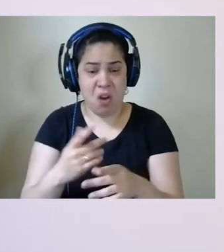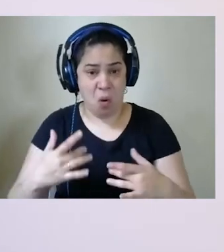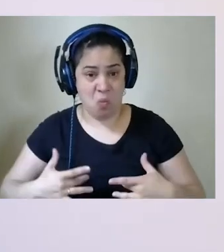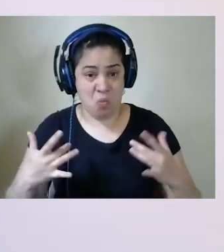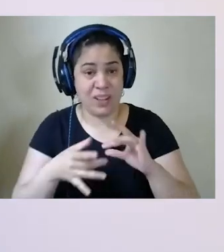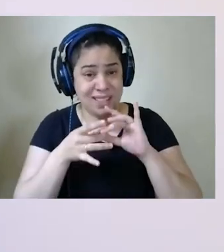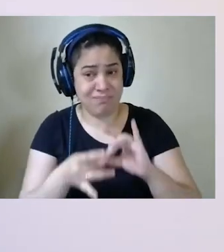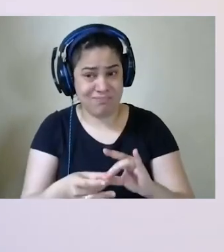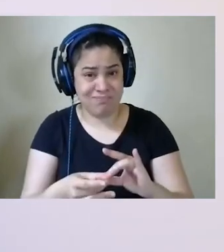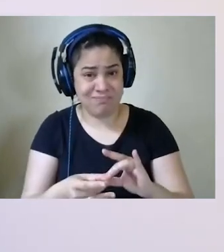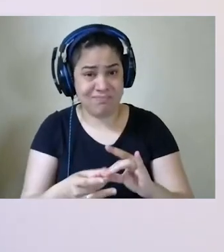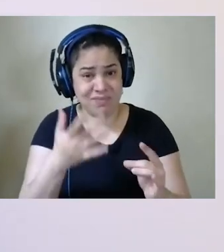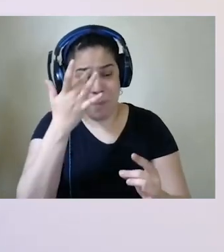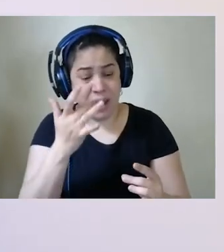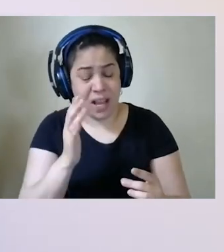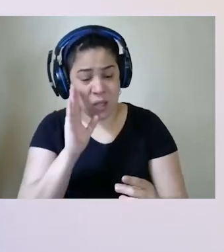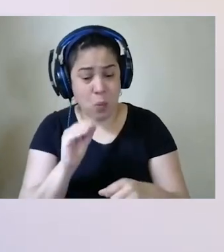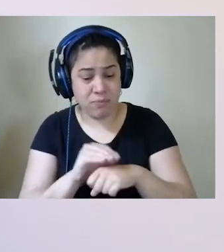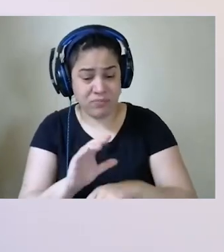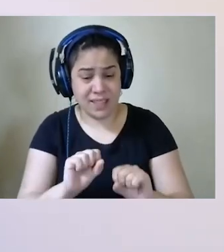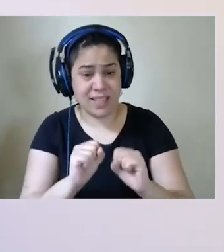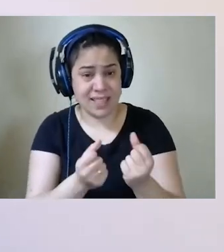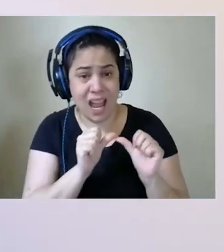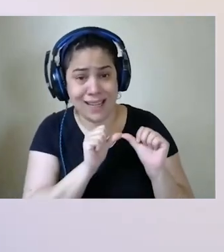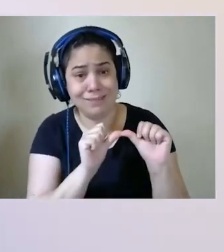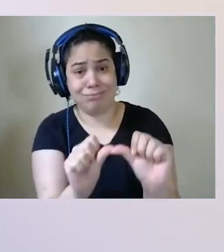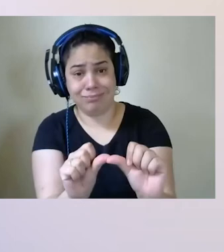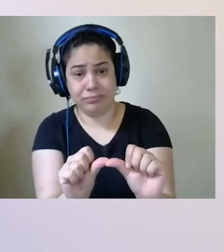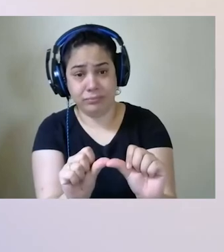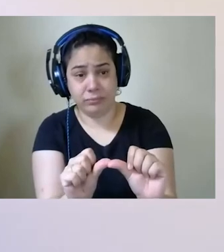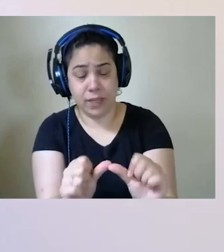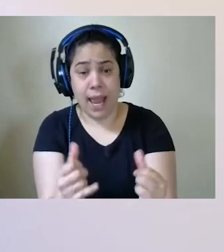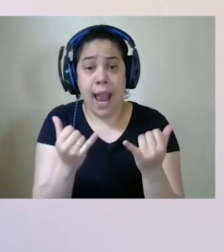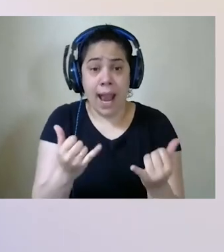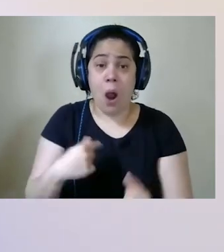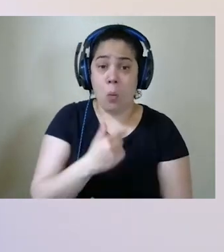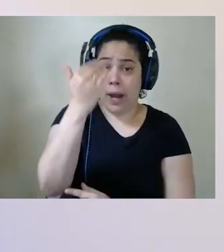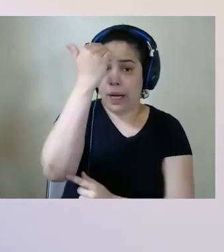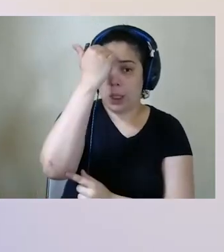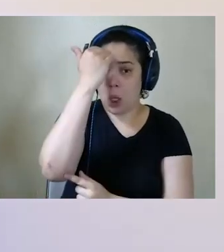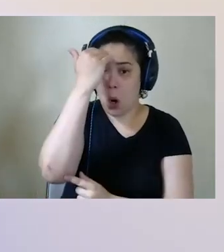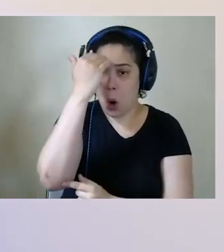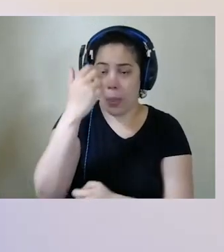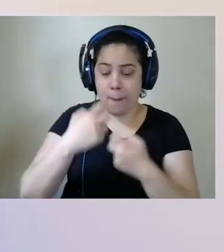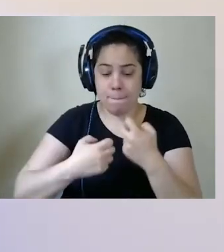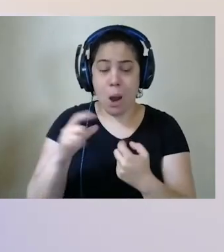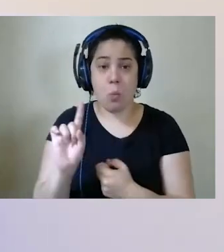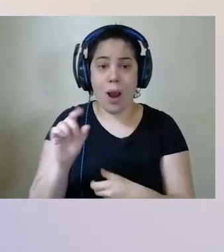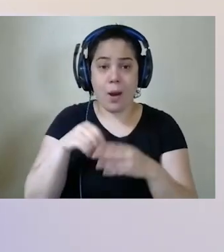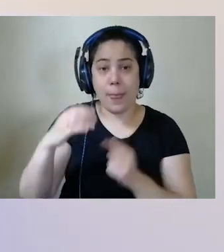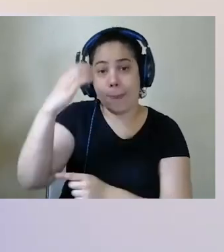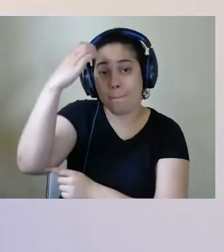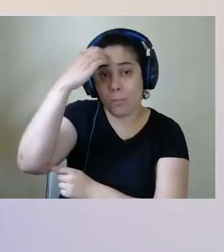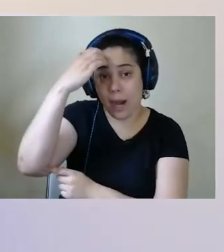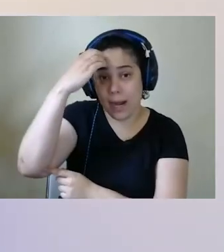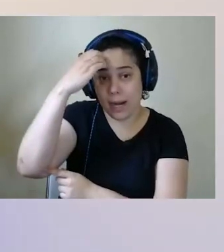we know that it is a disorder of the brain, we have to